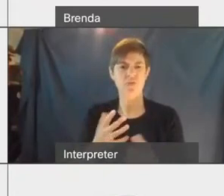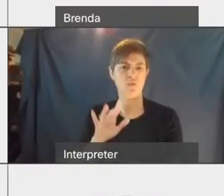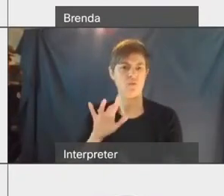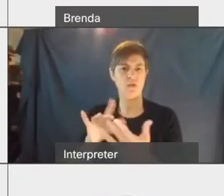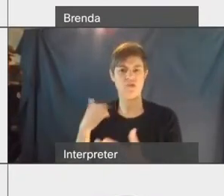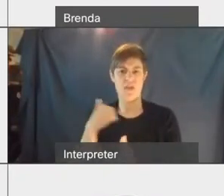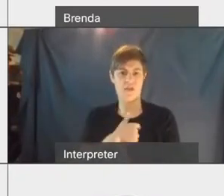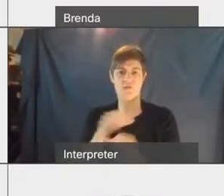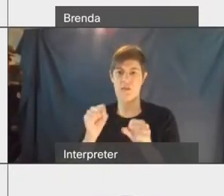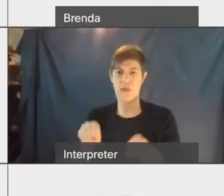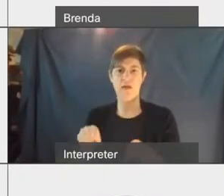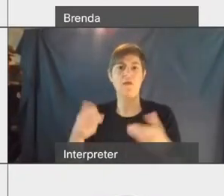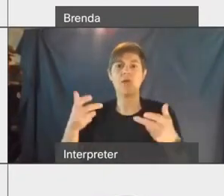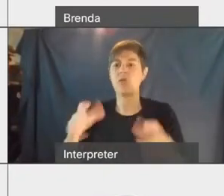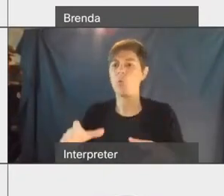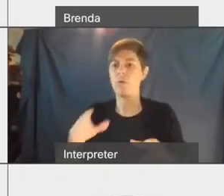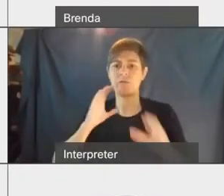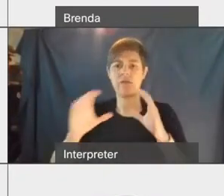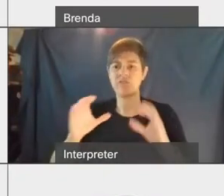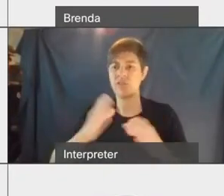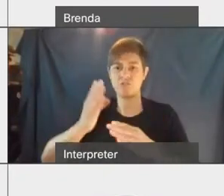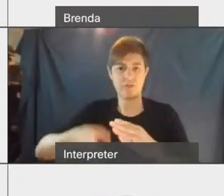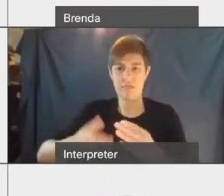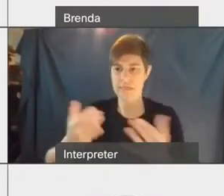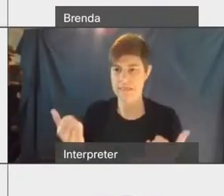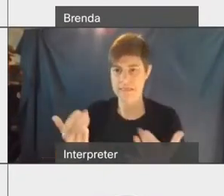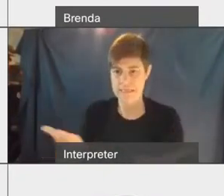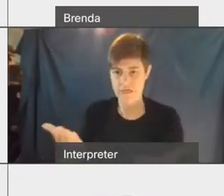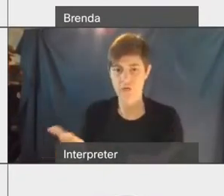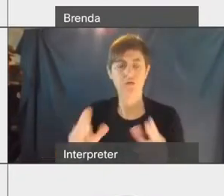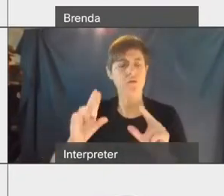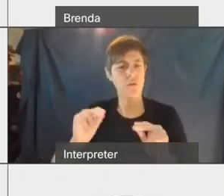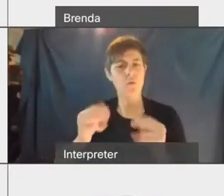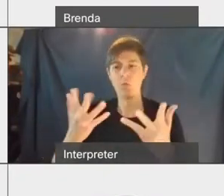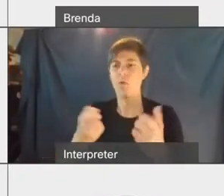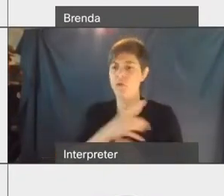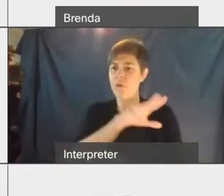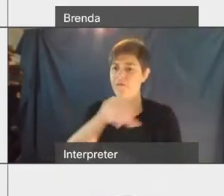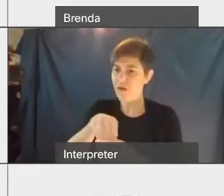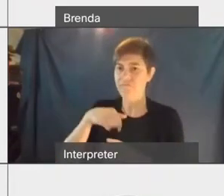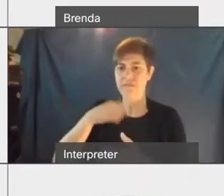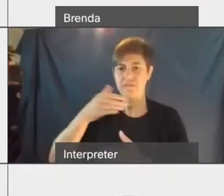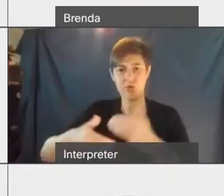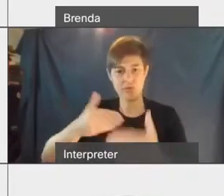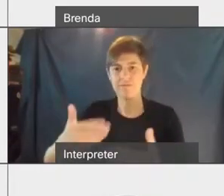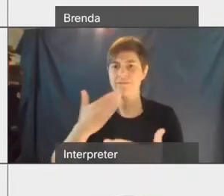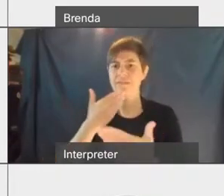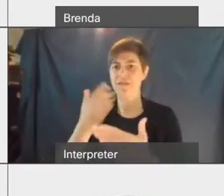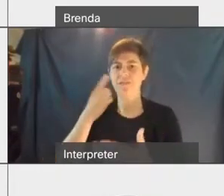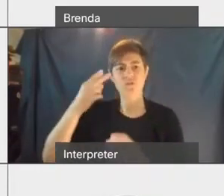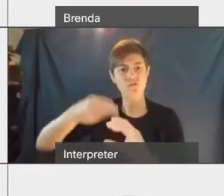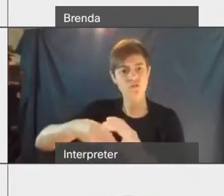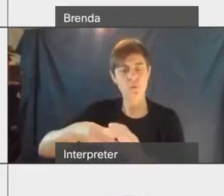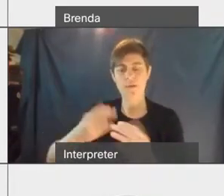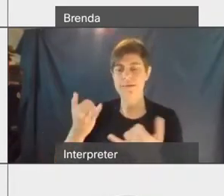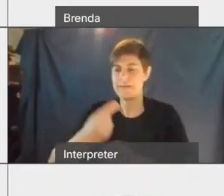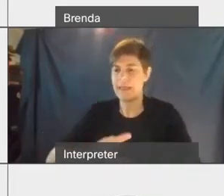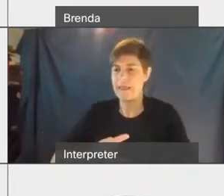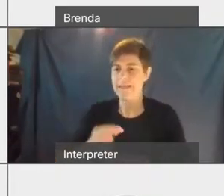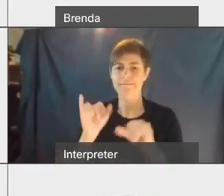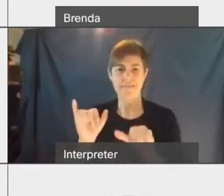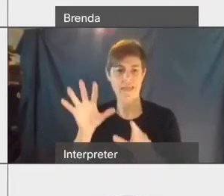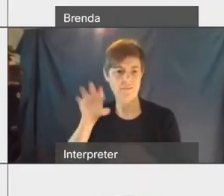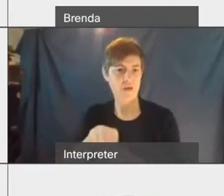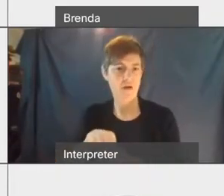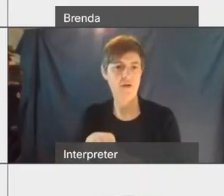to be the ending conversation with you. We want you engaged in the process with us. So thank you for showing up today, and stay engaged